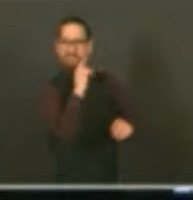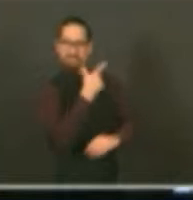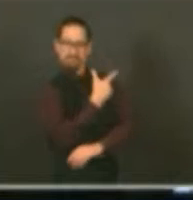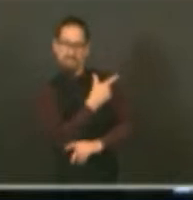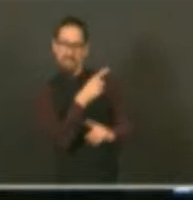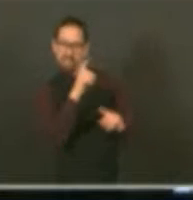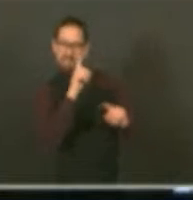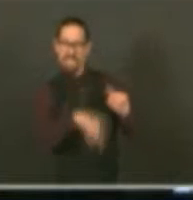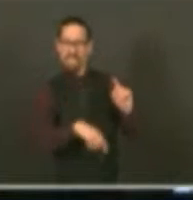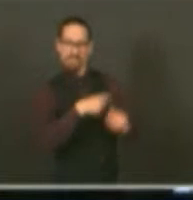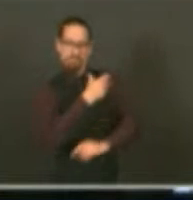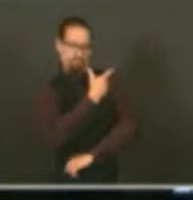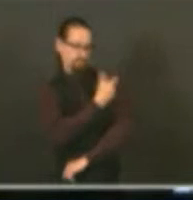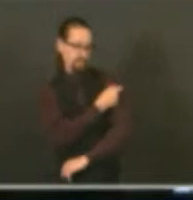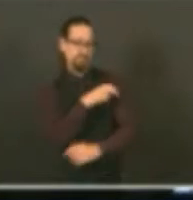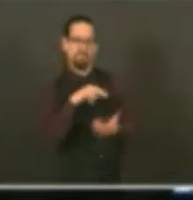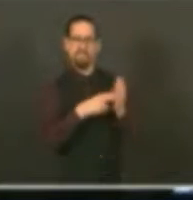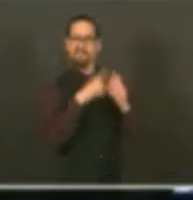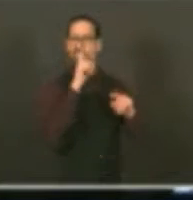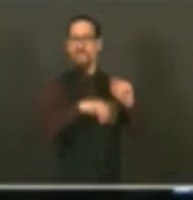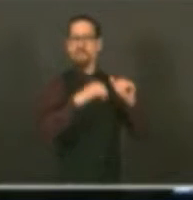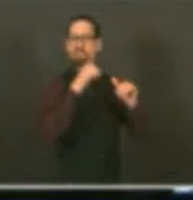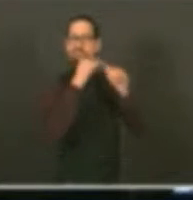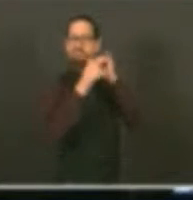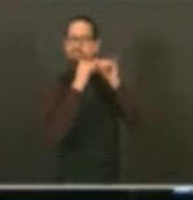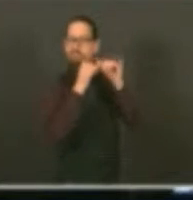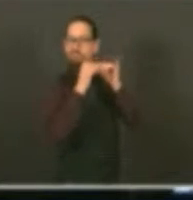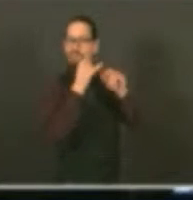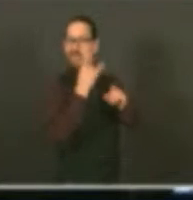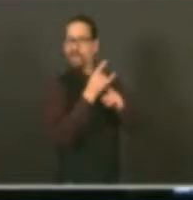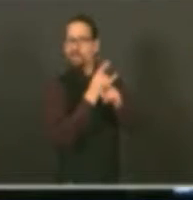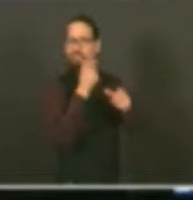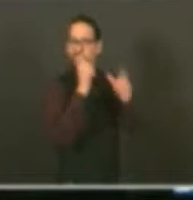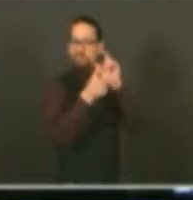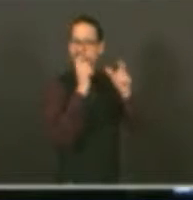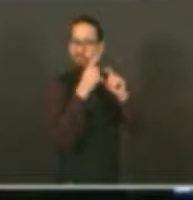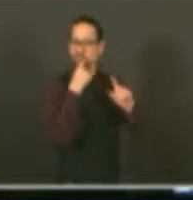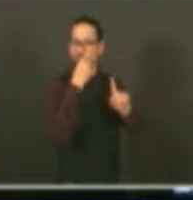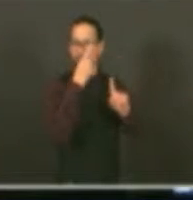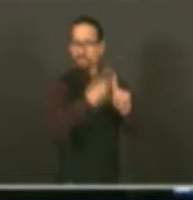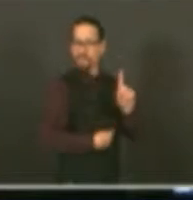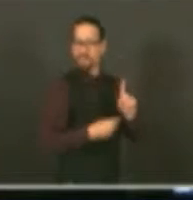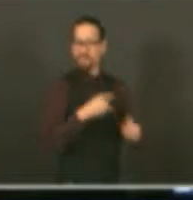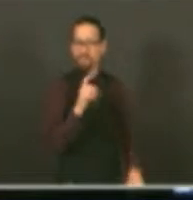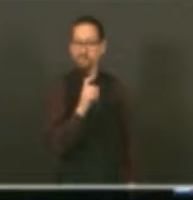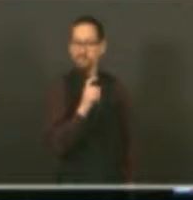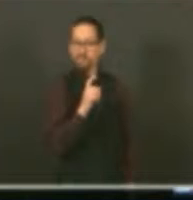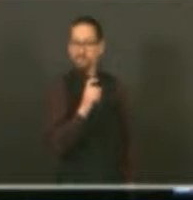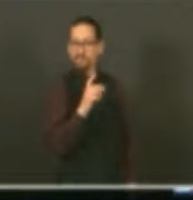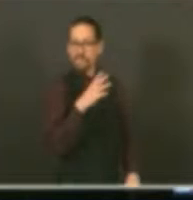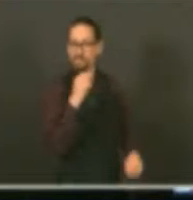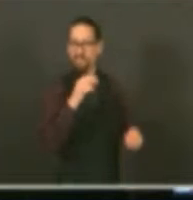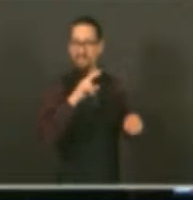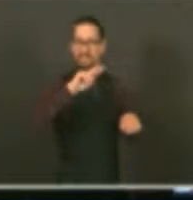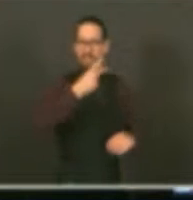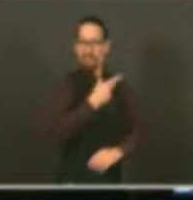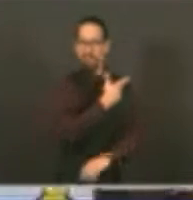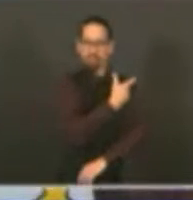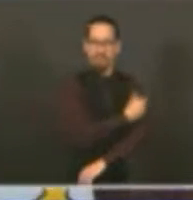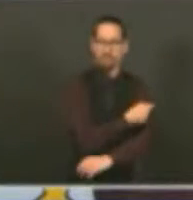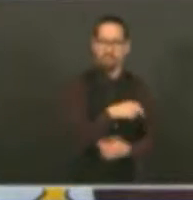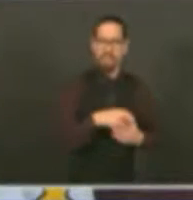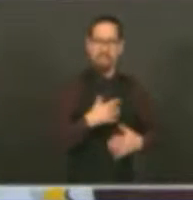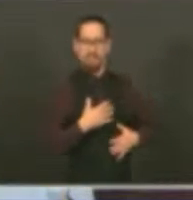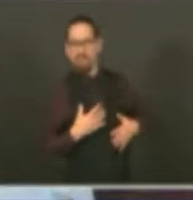also a lot of people felt lousy the day that they had the second one. Is that consistent with what you're seeing? So there's still,